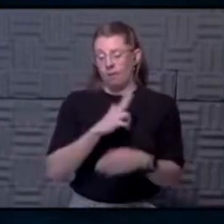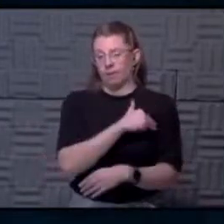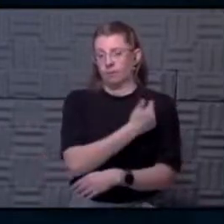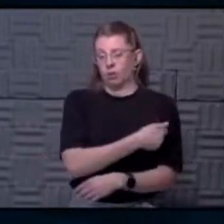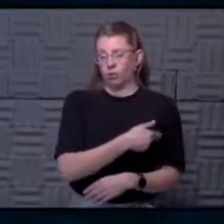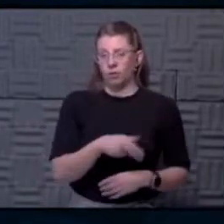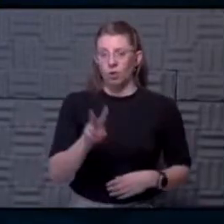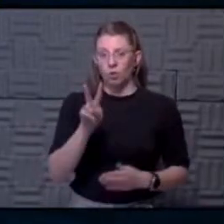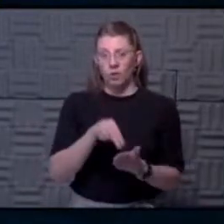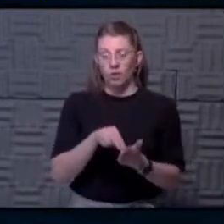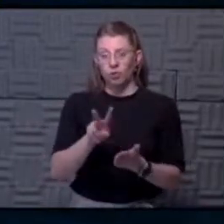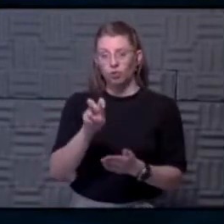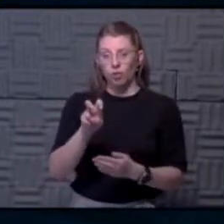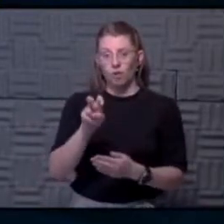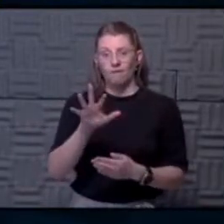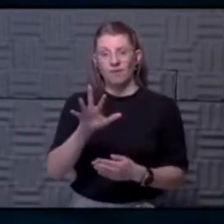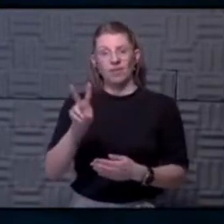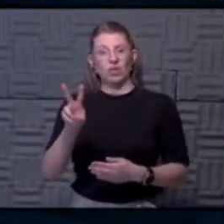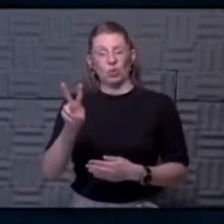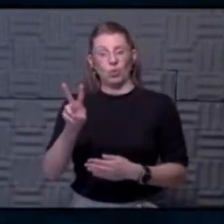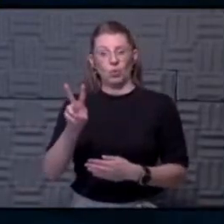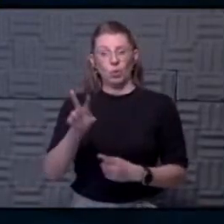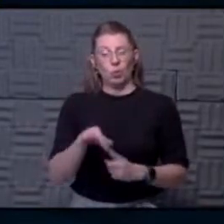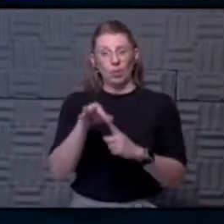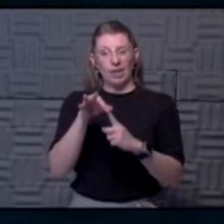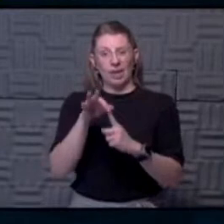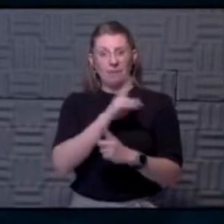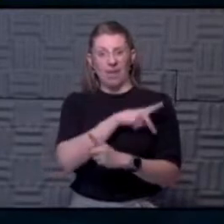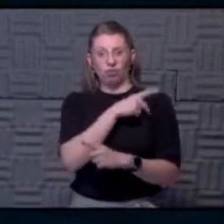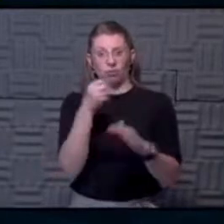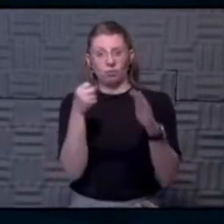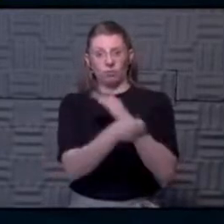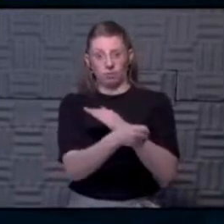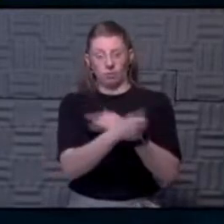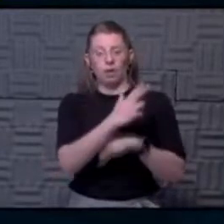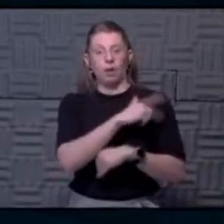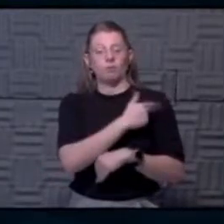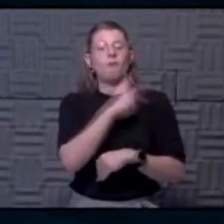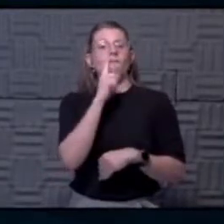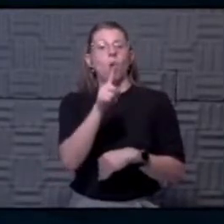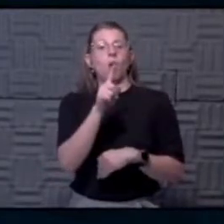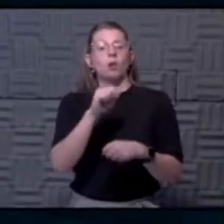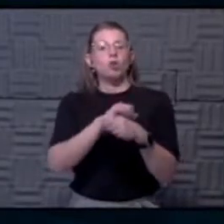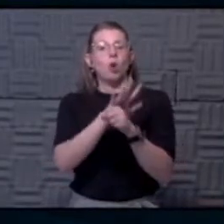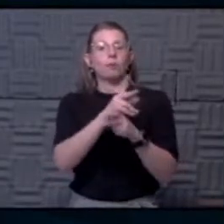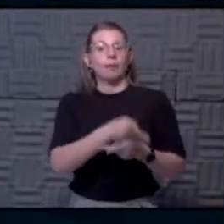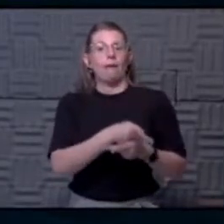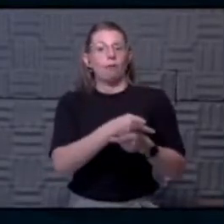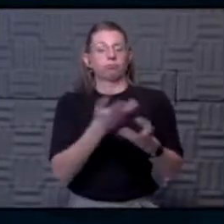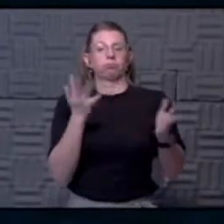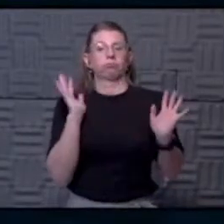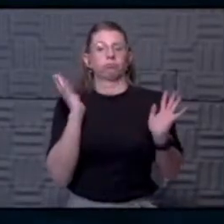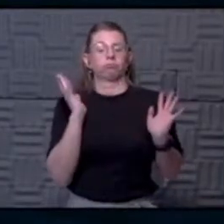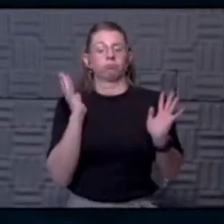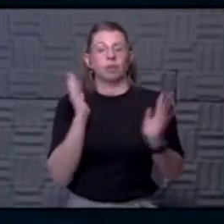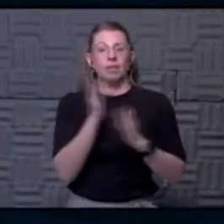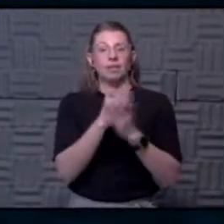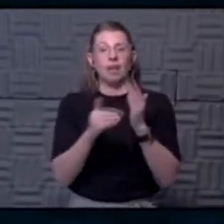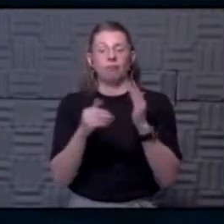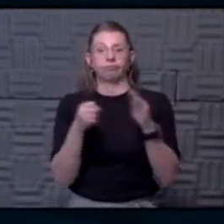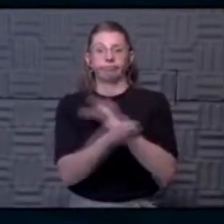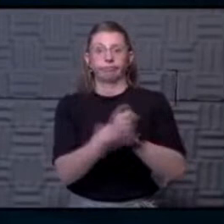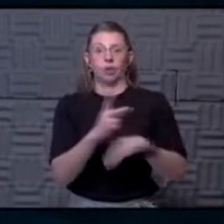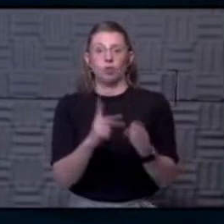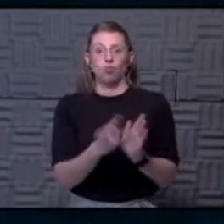So 2,252 unique patients have been admitted to the hospital for COVID care alone. Some have been admitted twice,